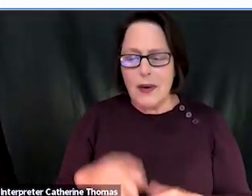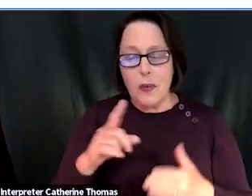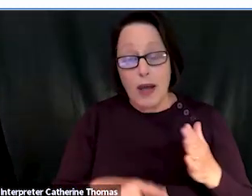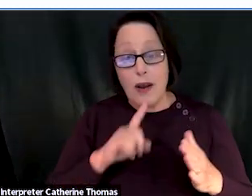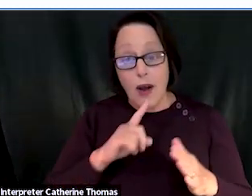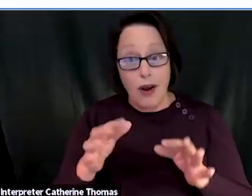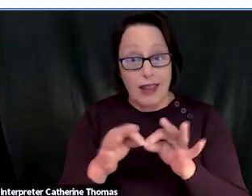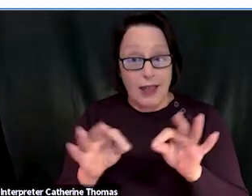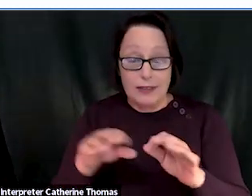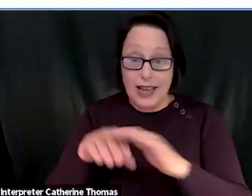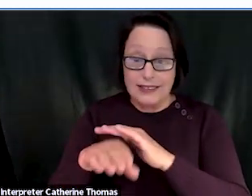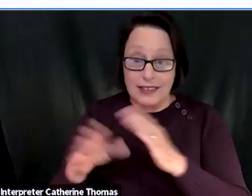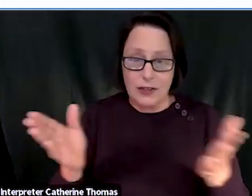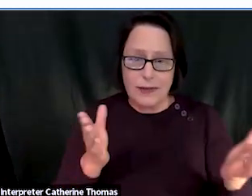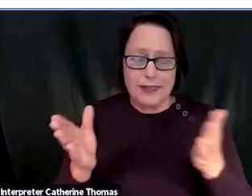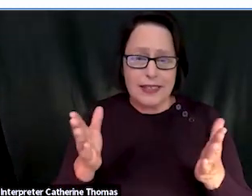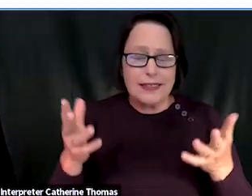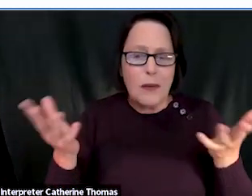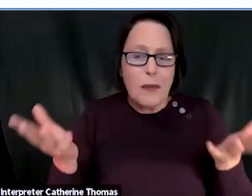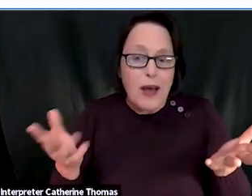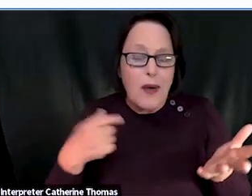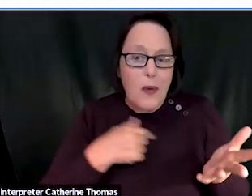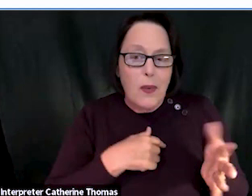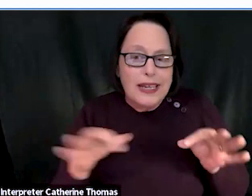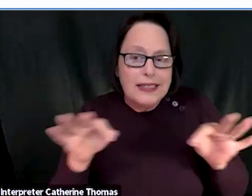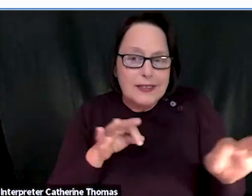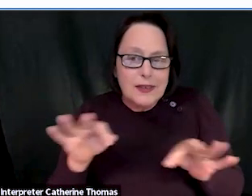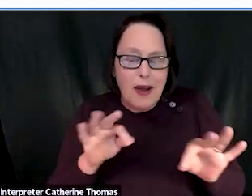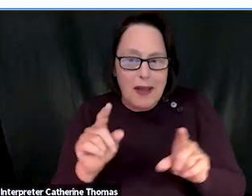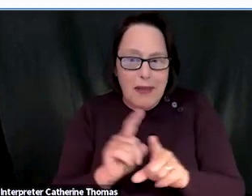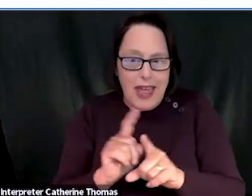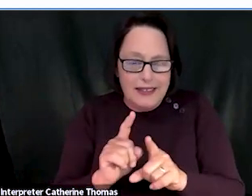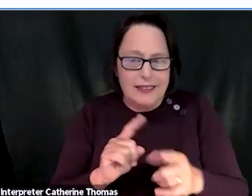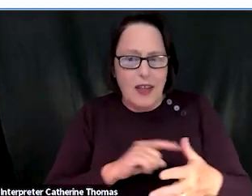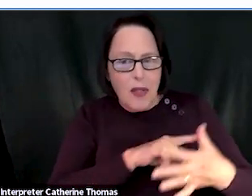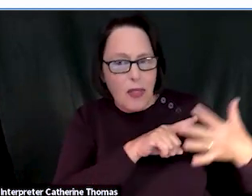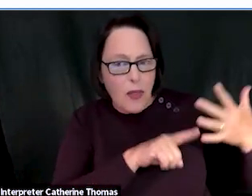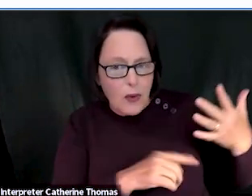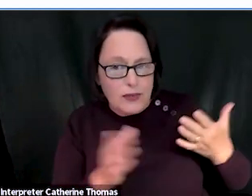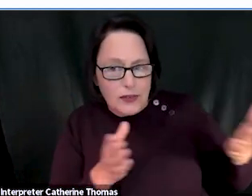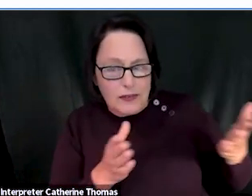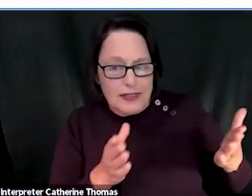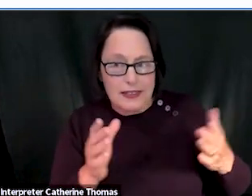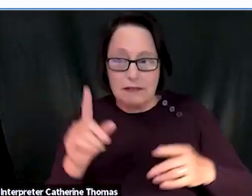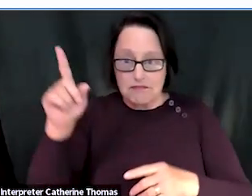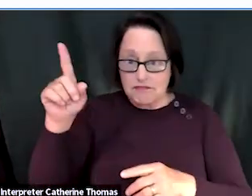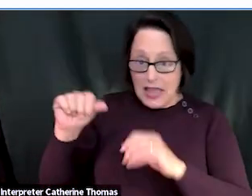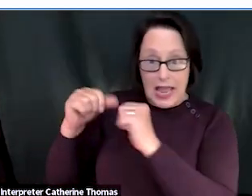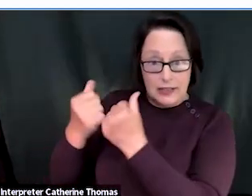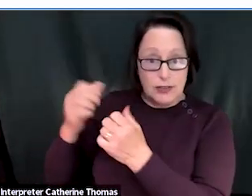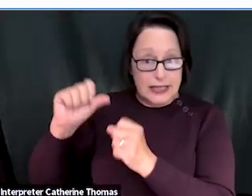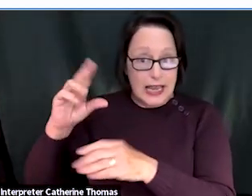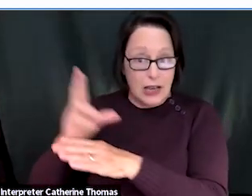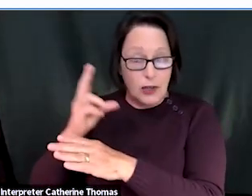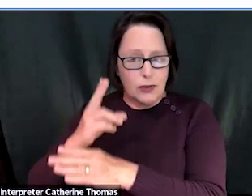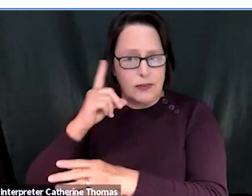access services? Well, we describe them as the services that agencies use to